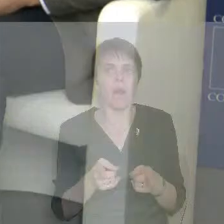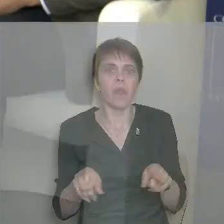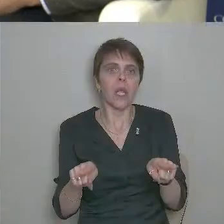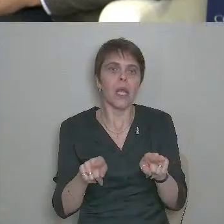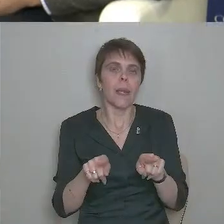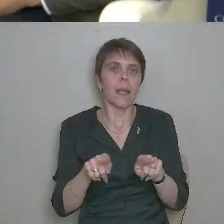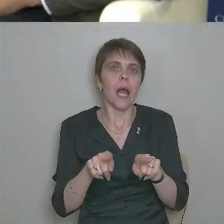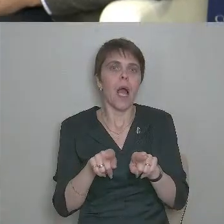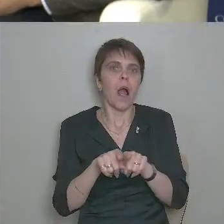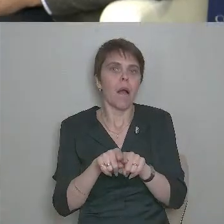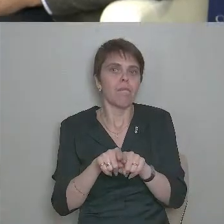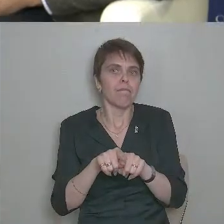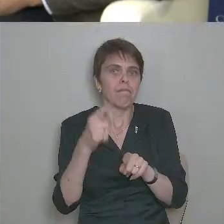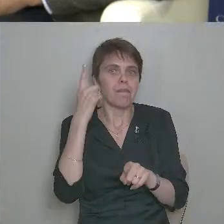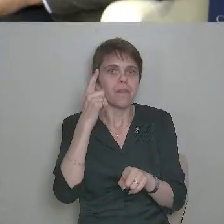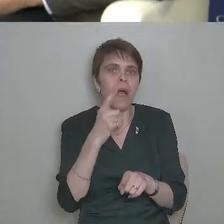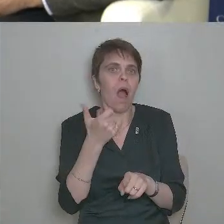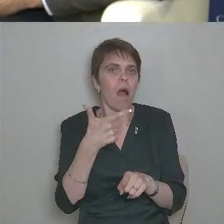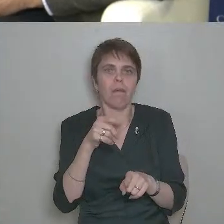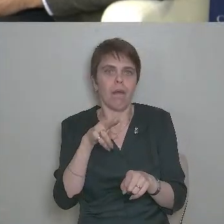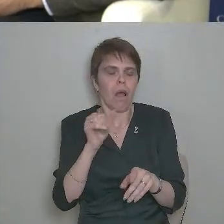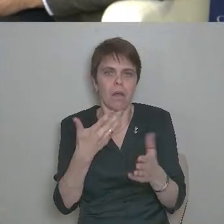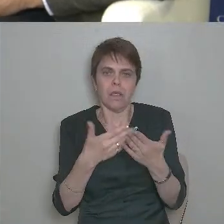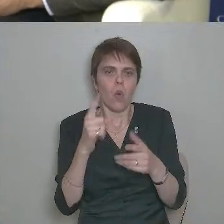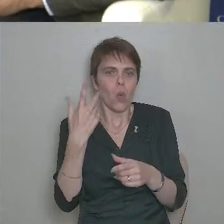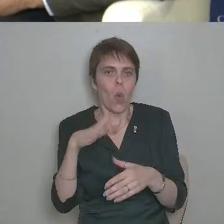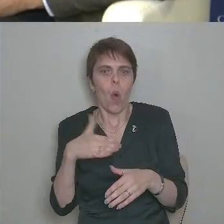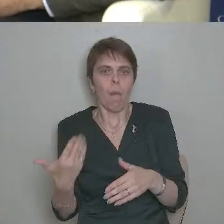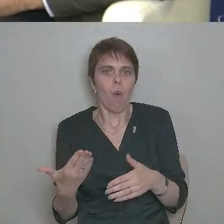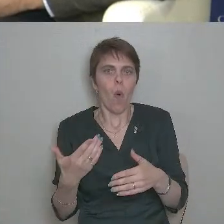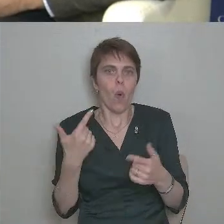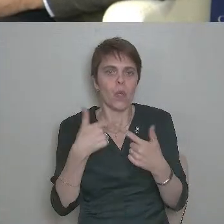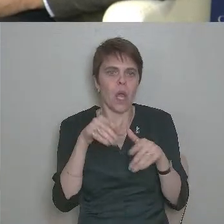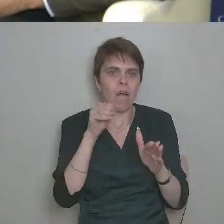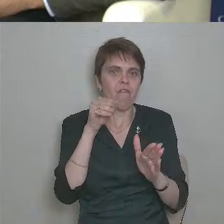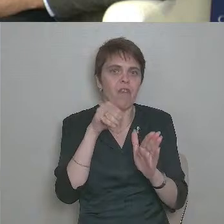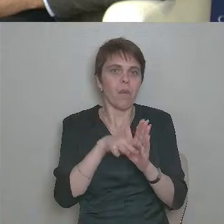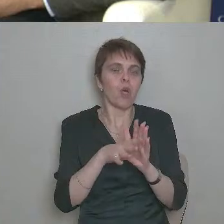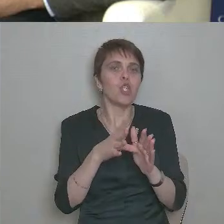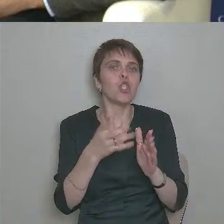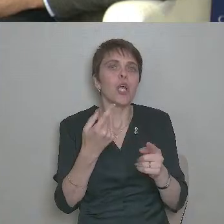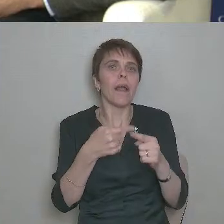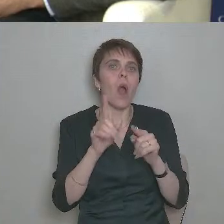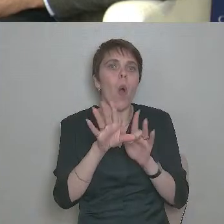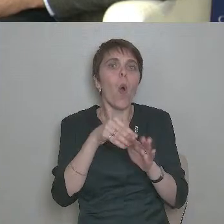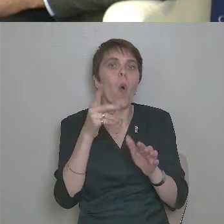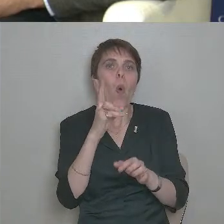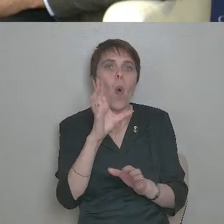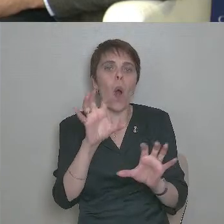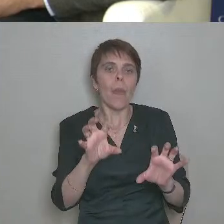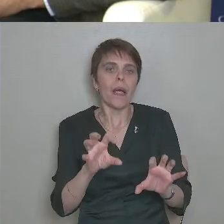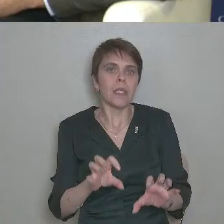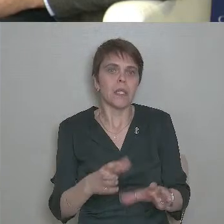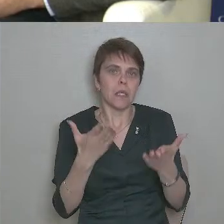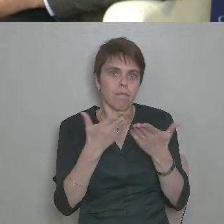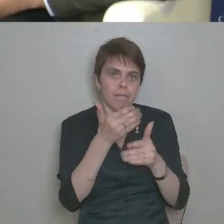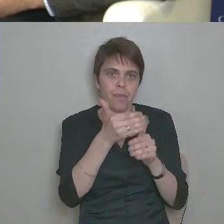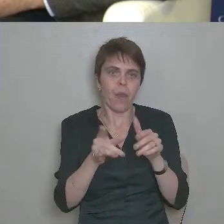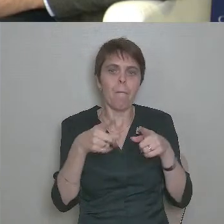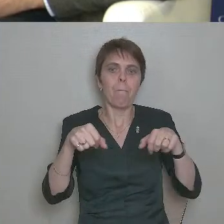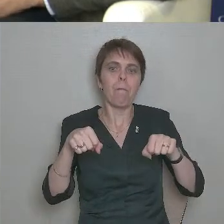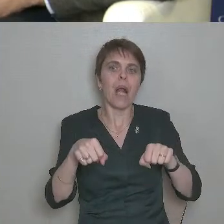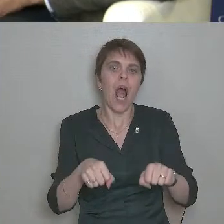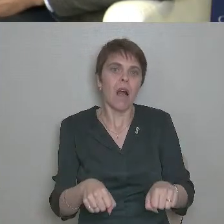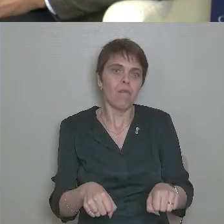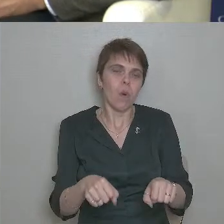And this is a big enigma. On the one hand, the code gives the Commission,